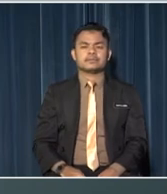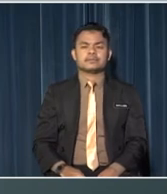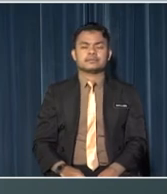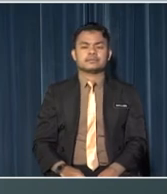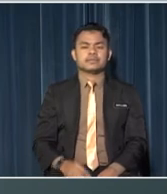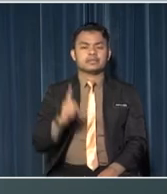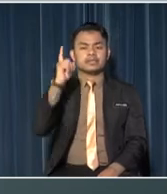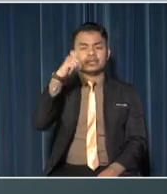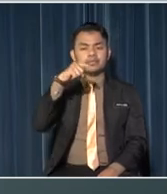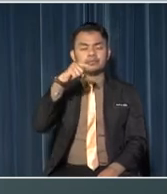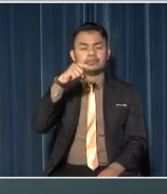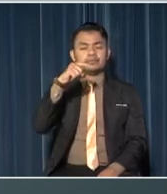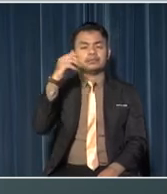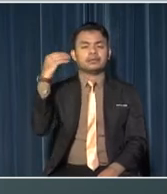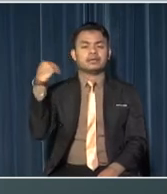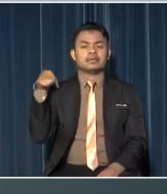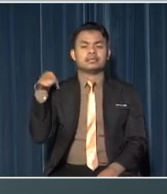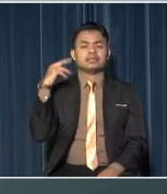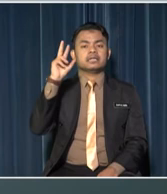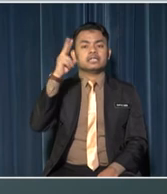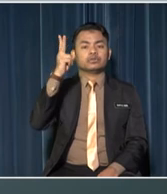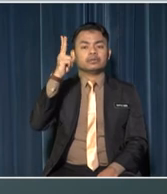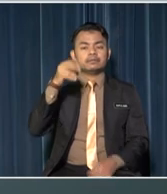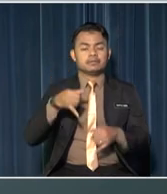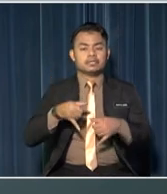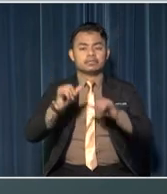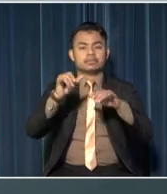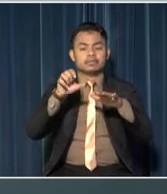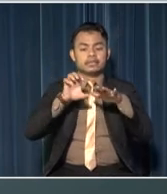A cube has 12 straight edges.